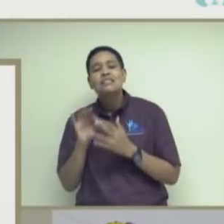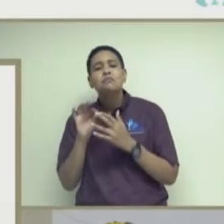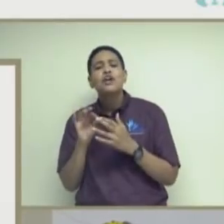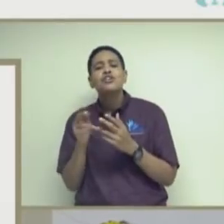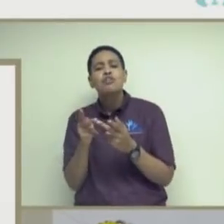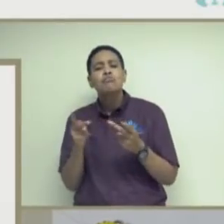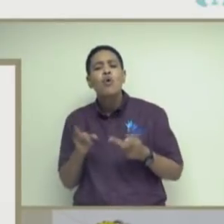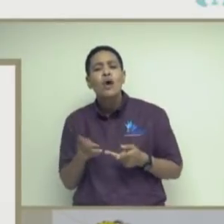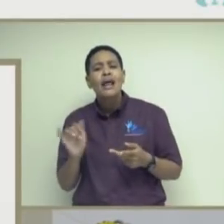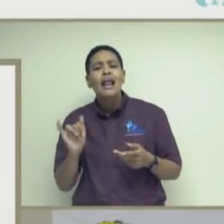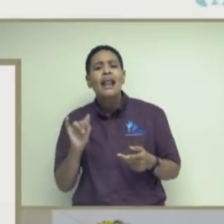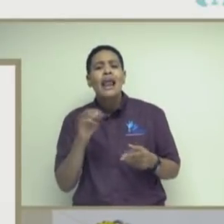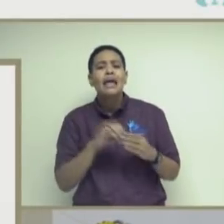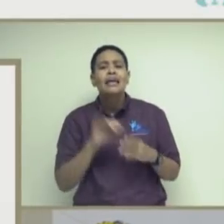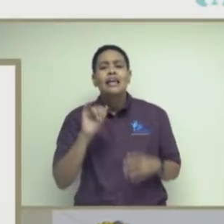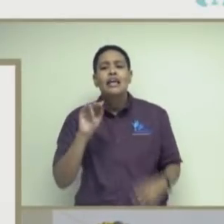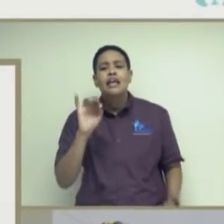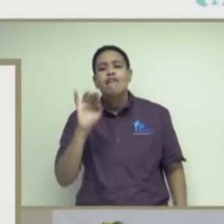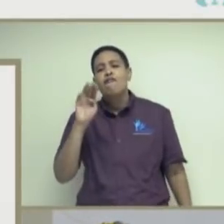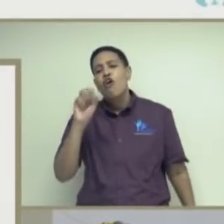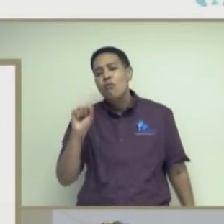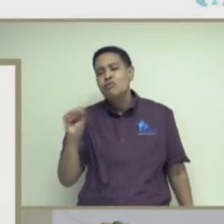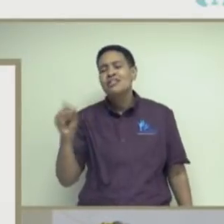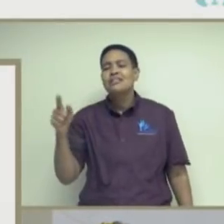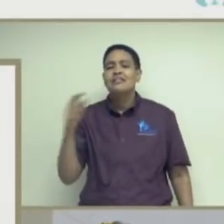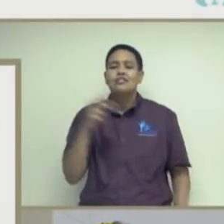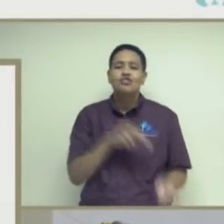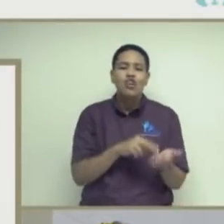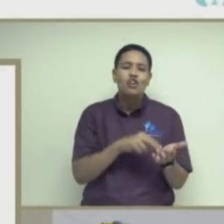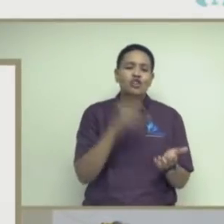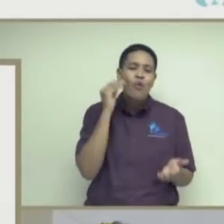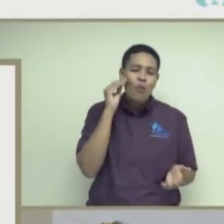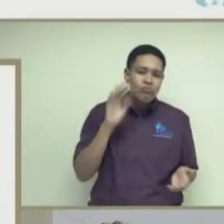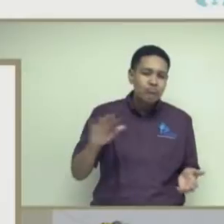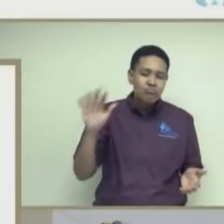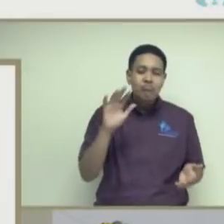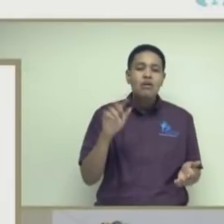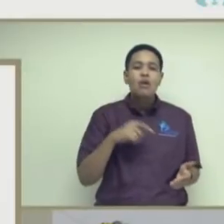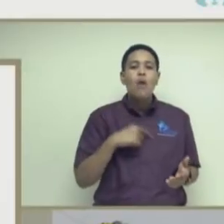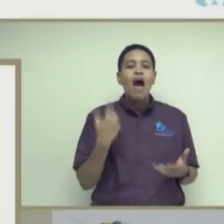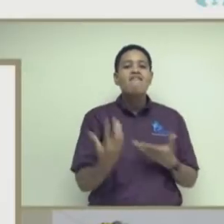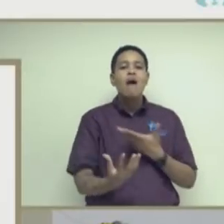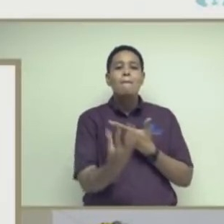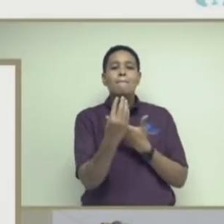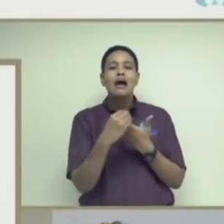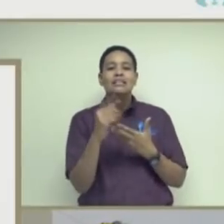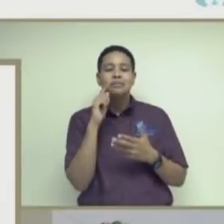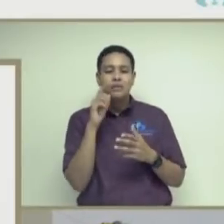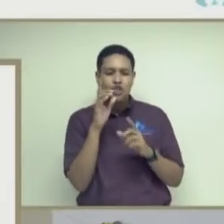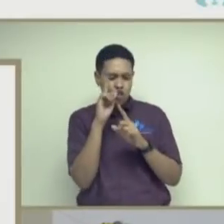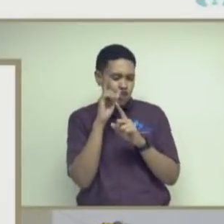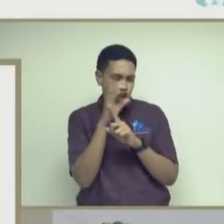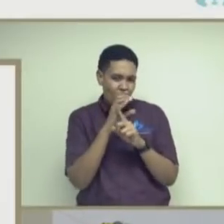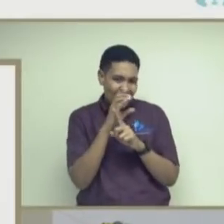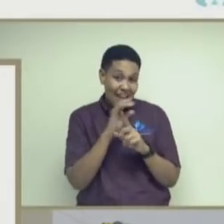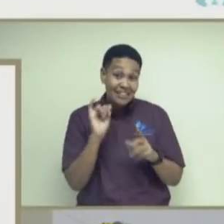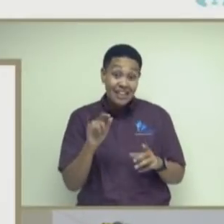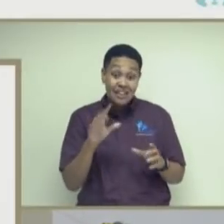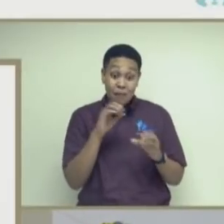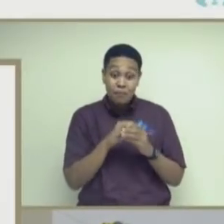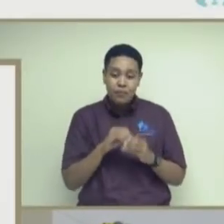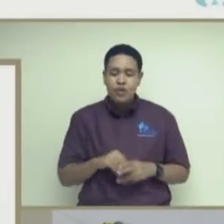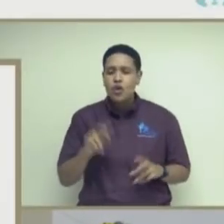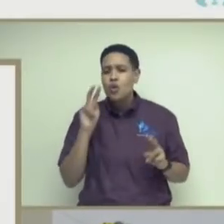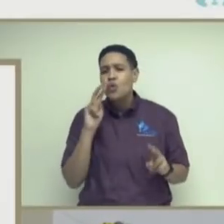would include like the infirmaries. Then we have what is called participatory surveillance, and this is where we look at